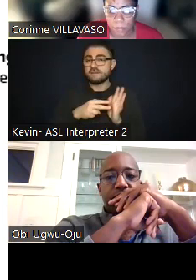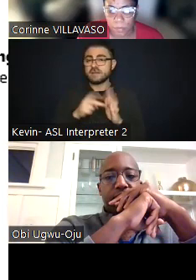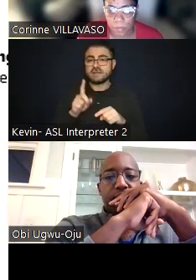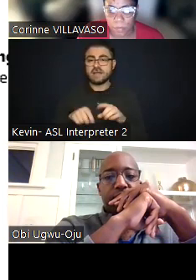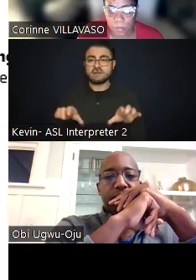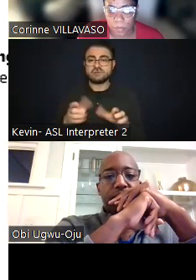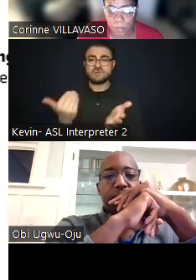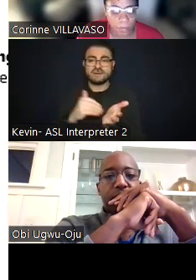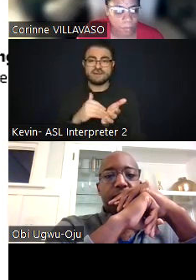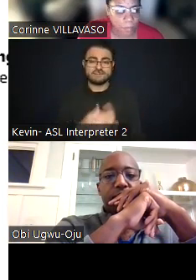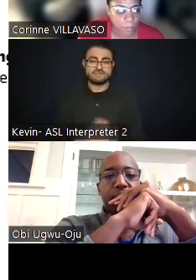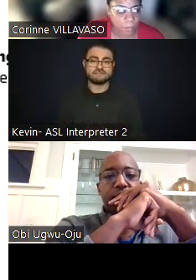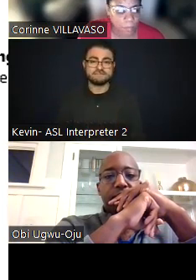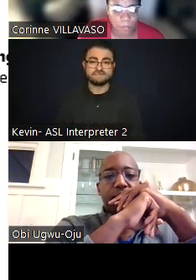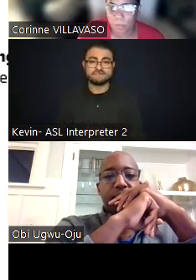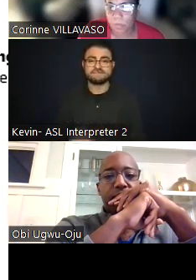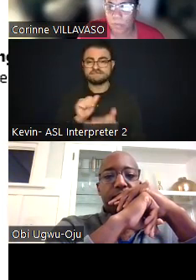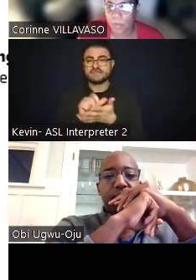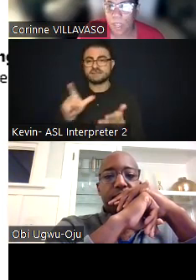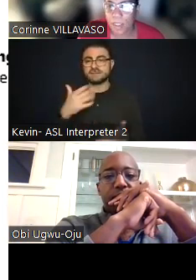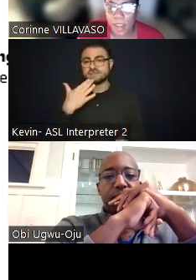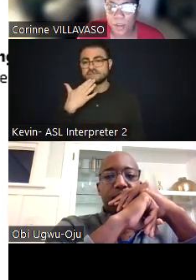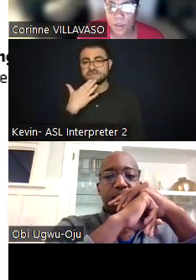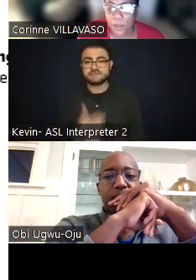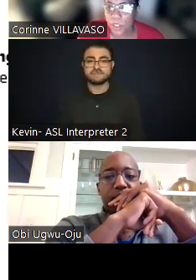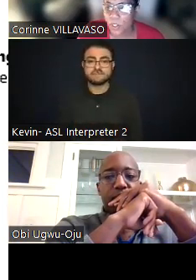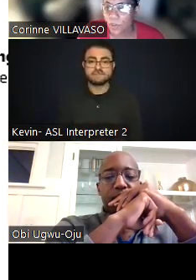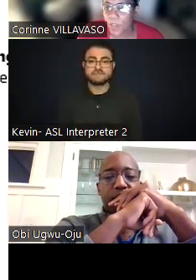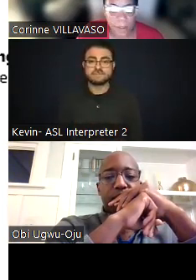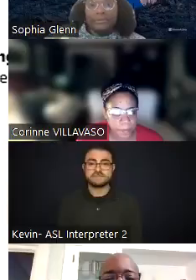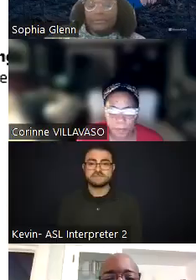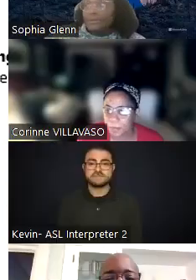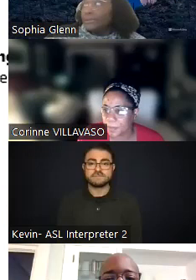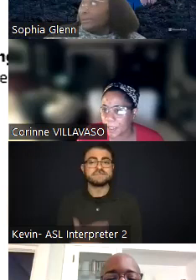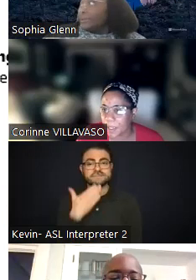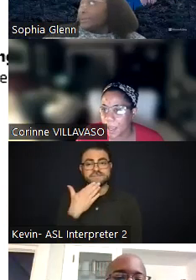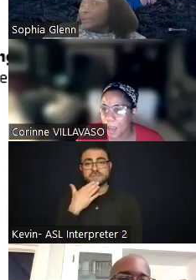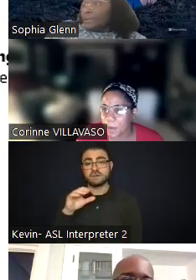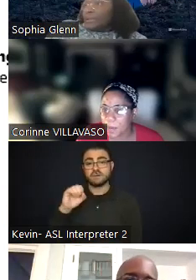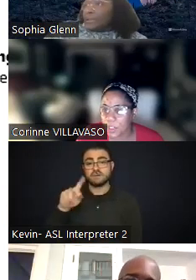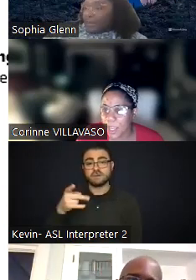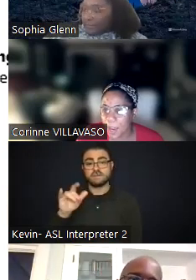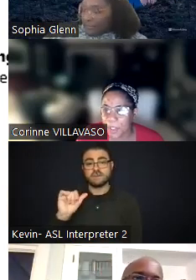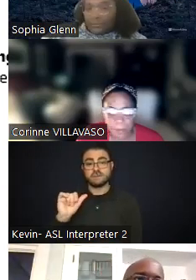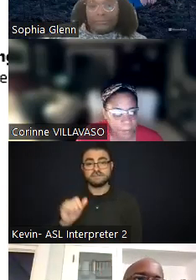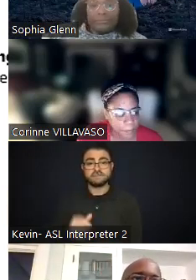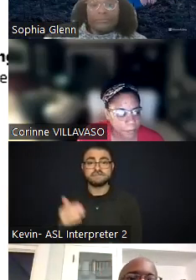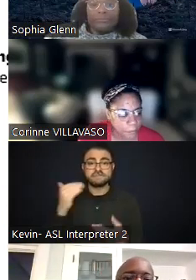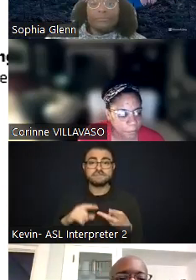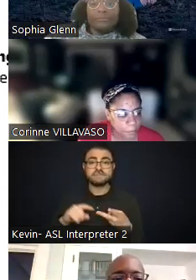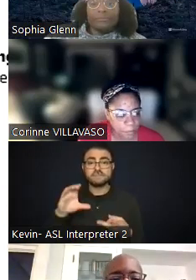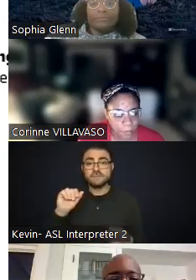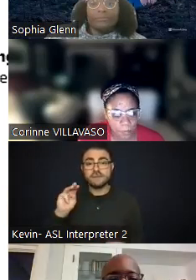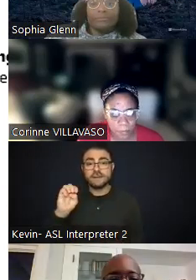done up front. So that's it. Thank you, Commissioner Sophia. Commissioner Cameron?